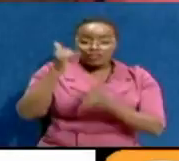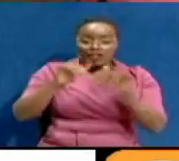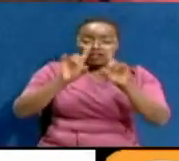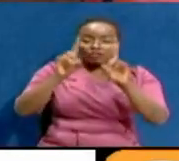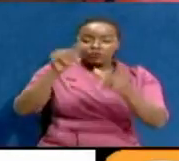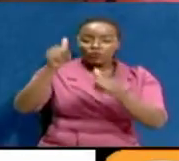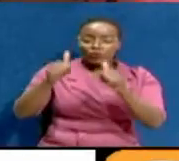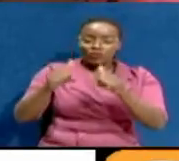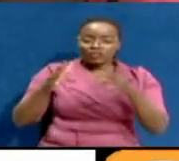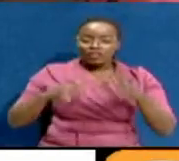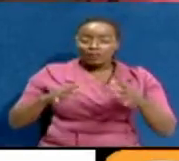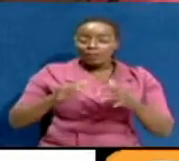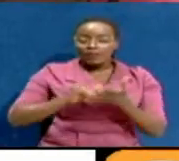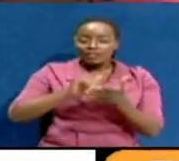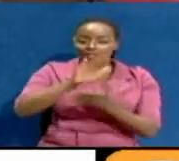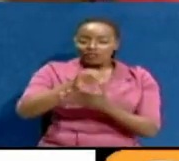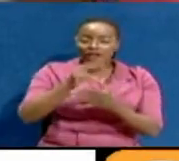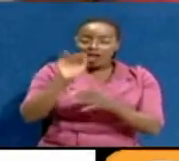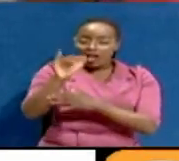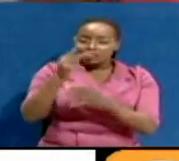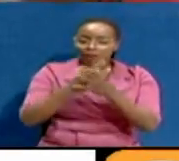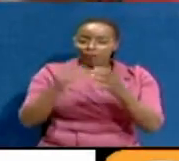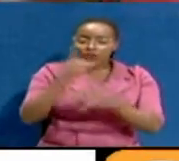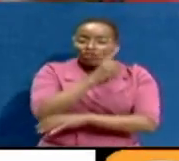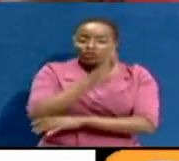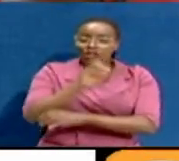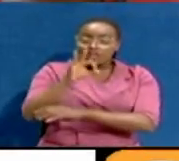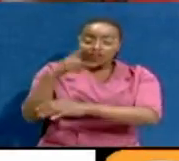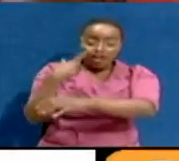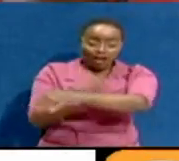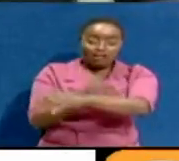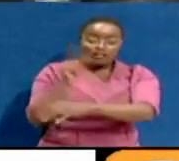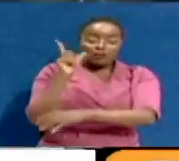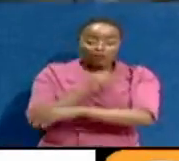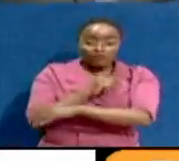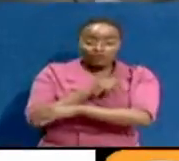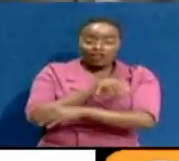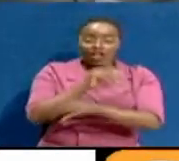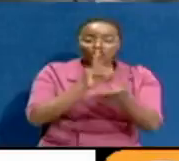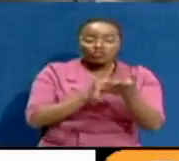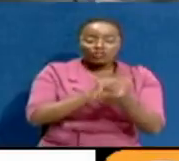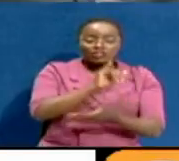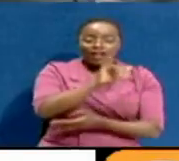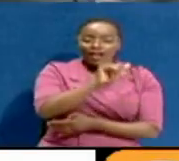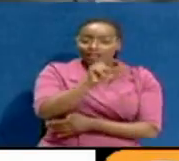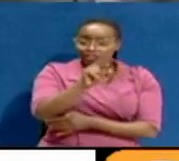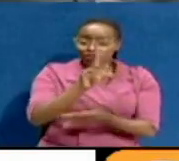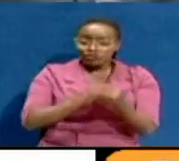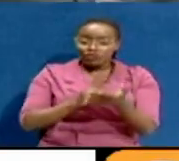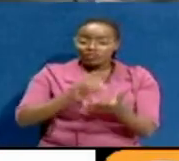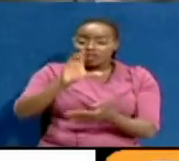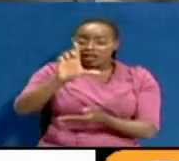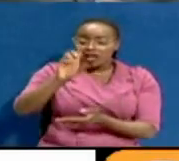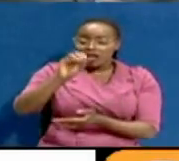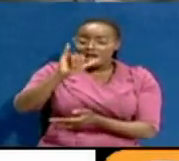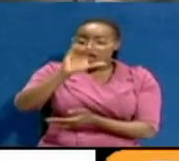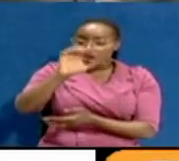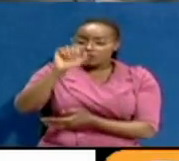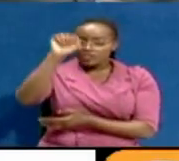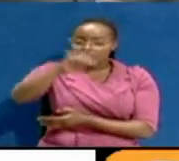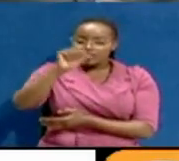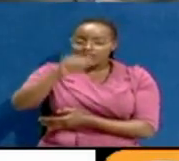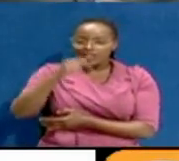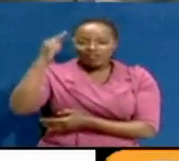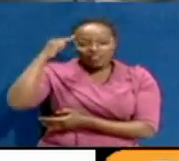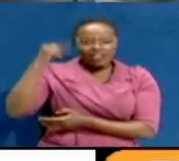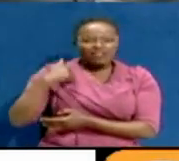is one that a viewer sent in. Please ask both doctors whether they've been vaccinated. Dr. Aya has said he has. What about you, Dr. Mbajo? Yes, I